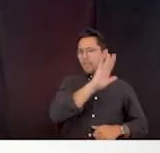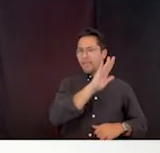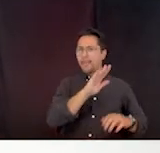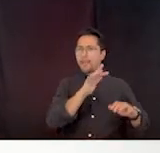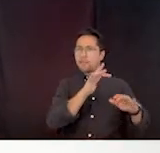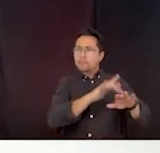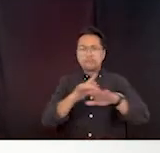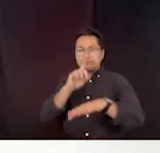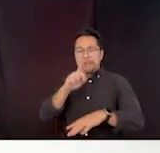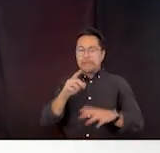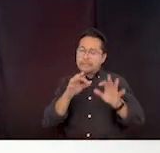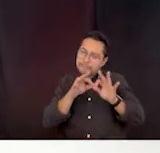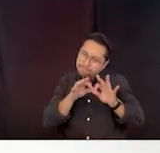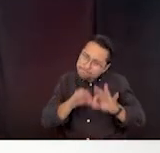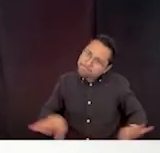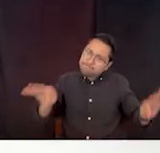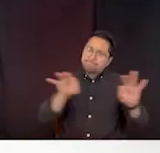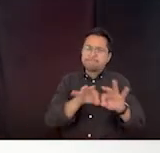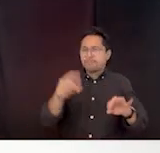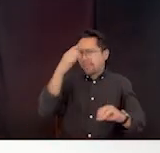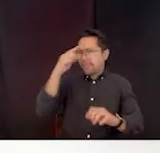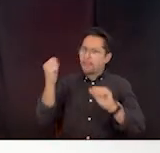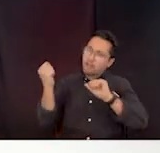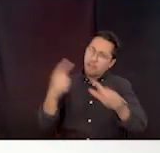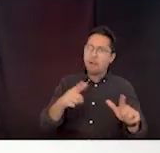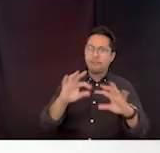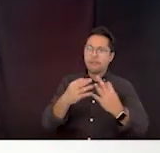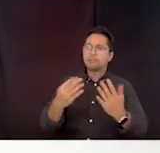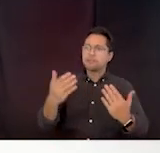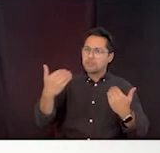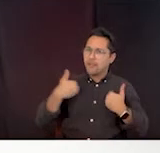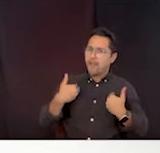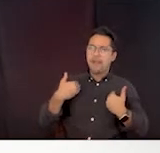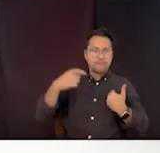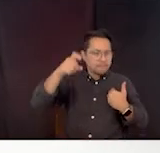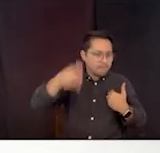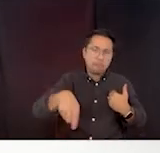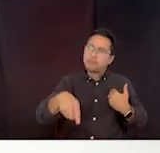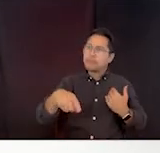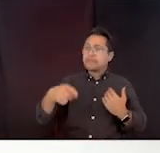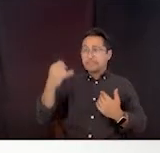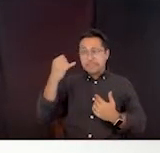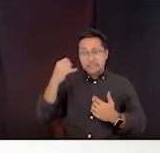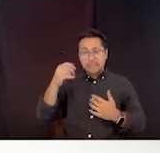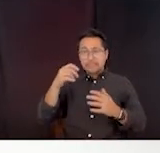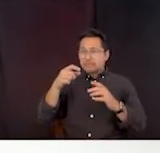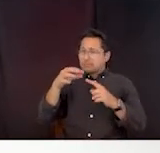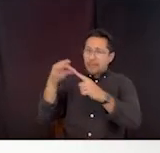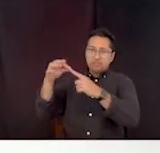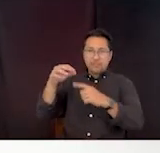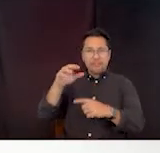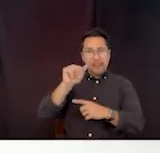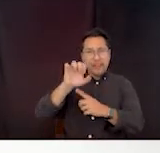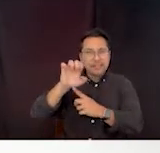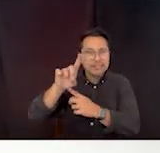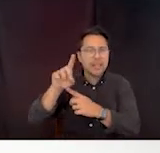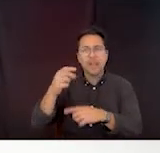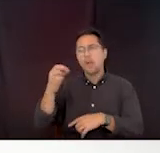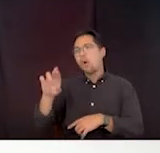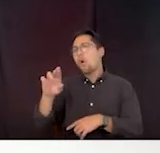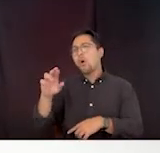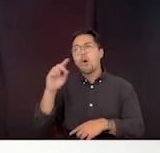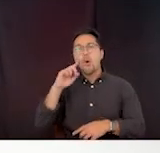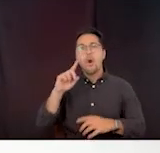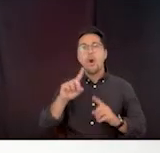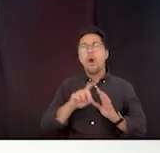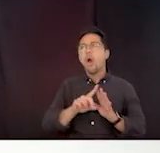me is invaluable and should be in the hands of every family that has a child with especially autism spectrum disorder or is prone to wandering or